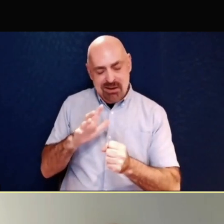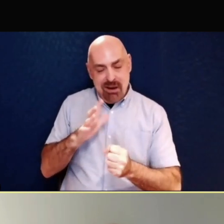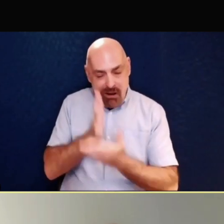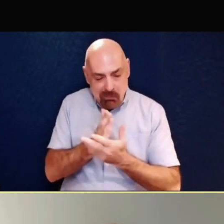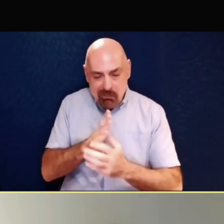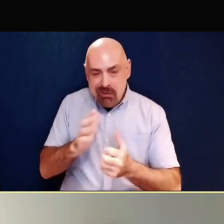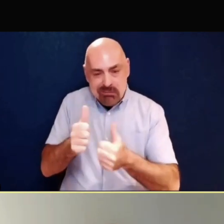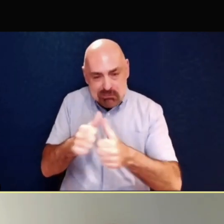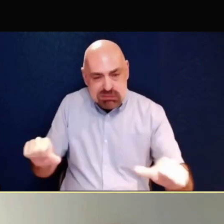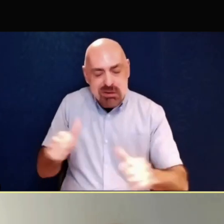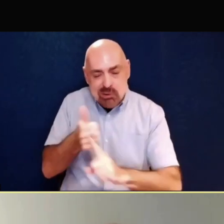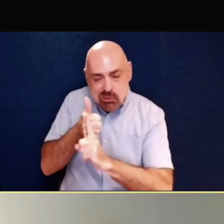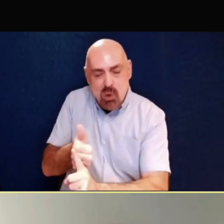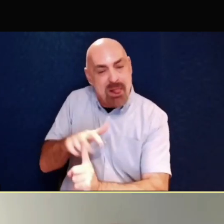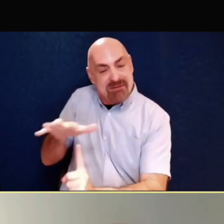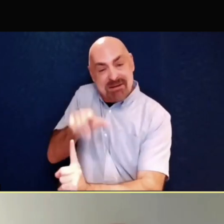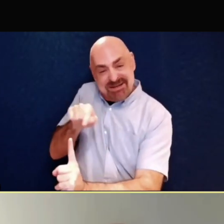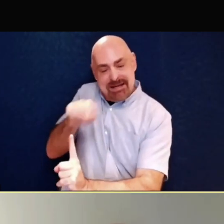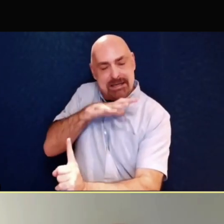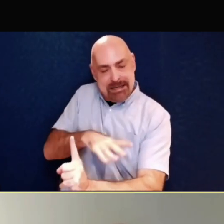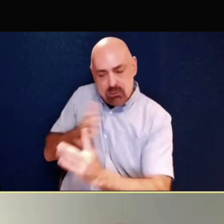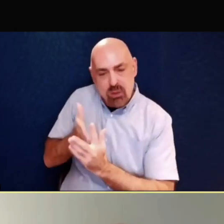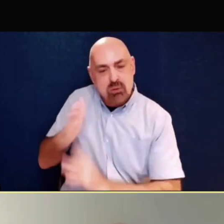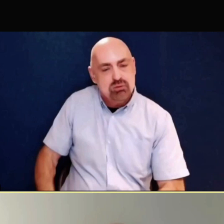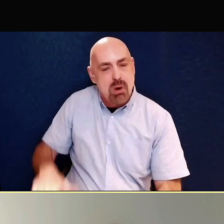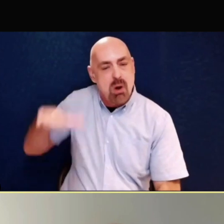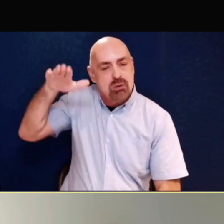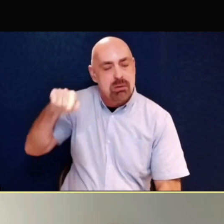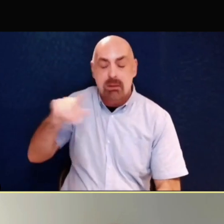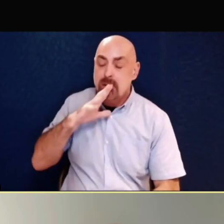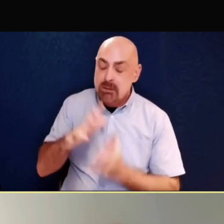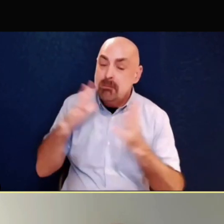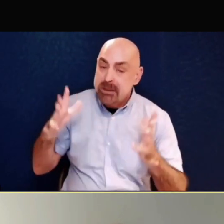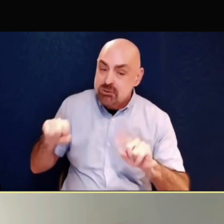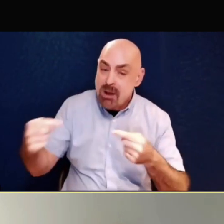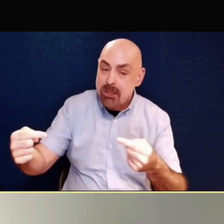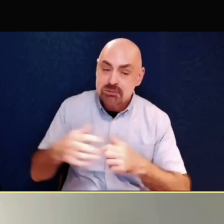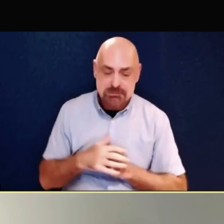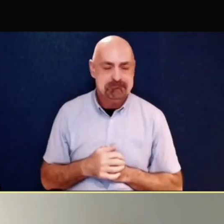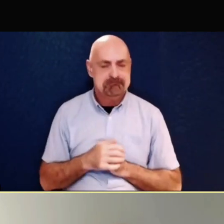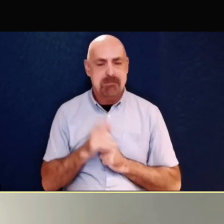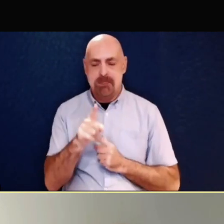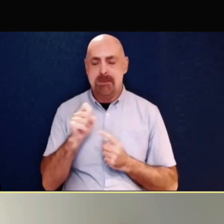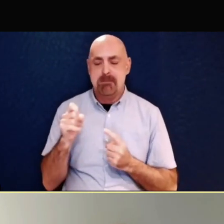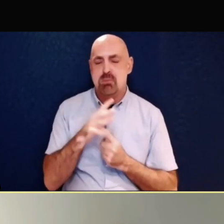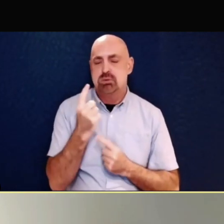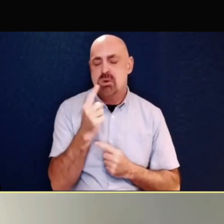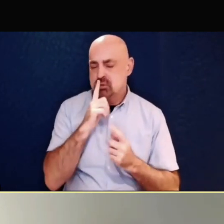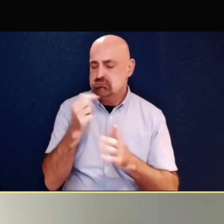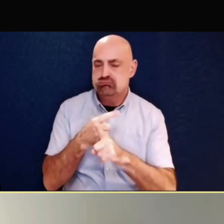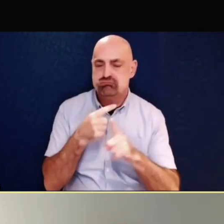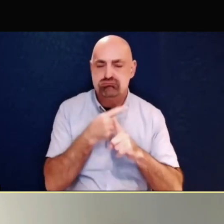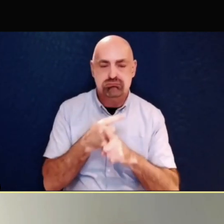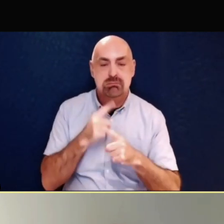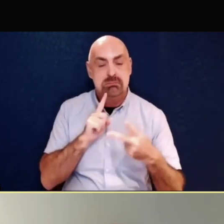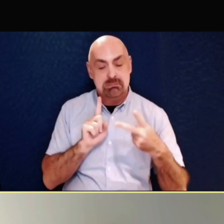to support the families that need support throughout childhood is a challenge, and one that I think is a really important one for us to take on. And then the second